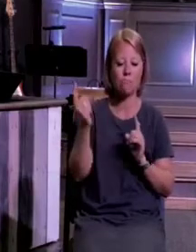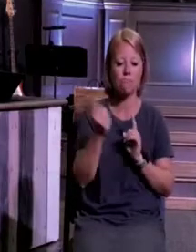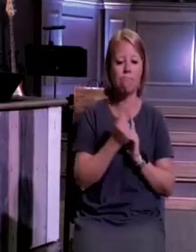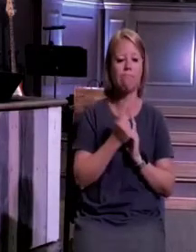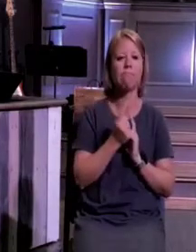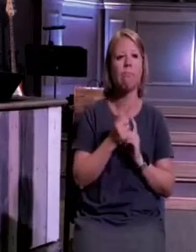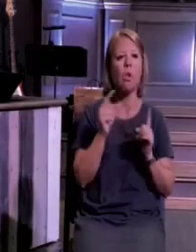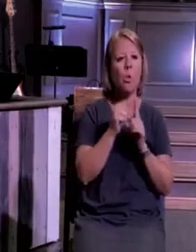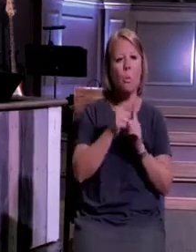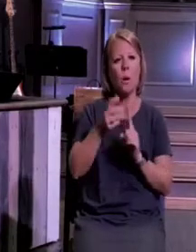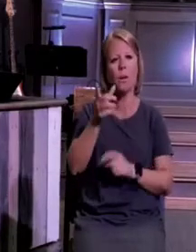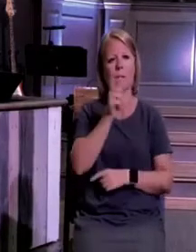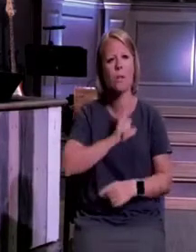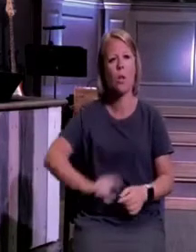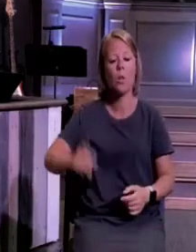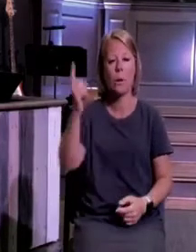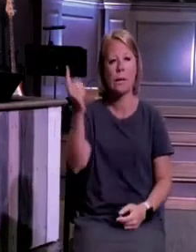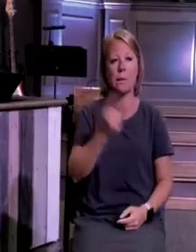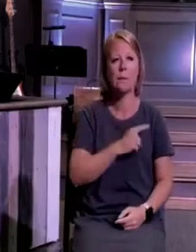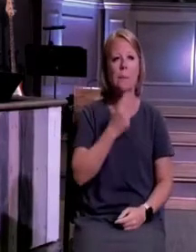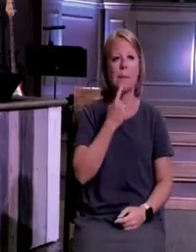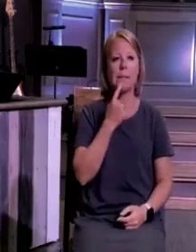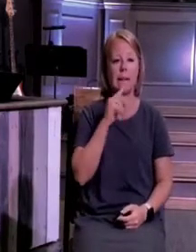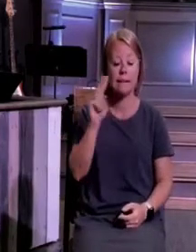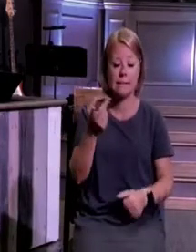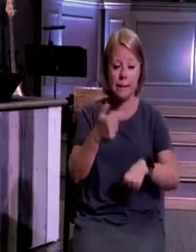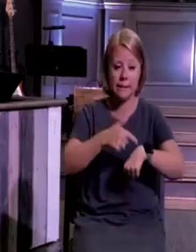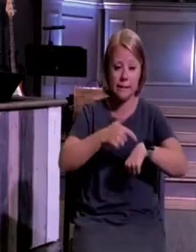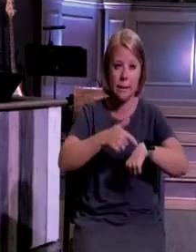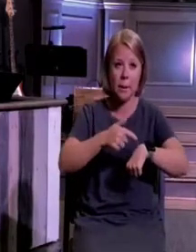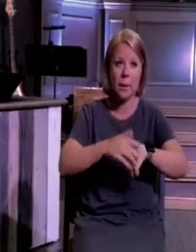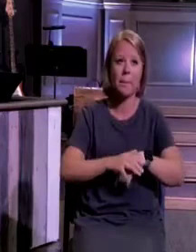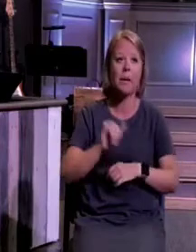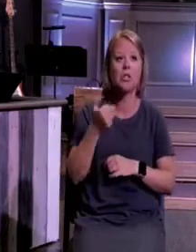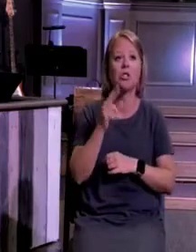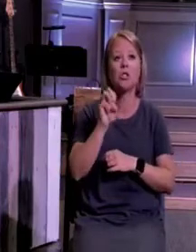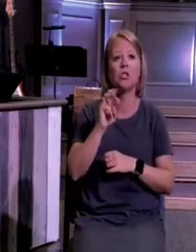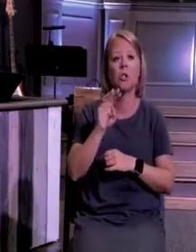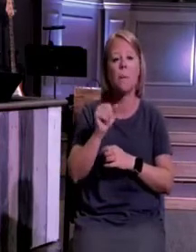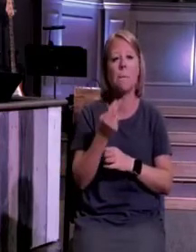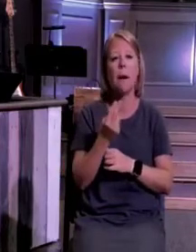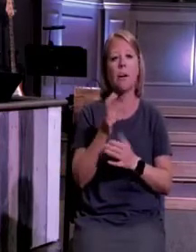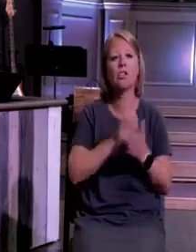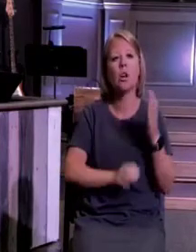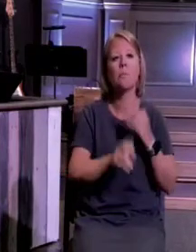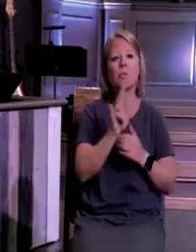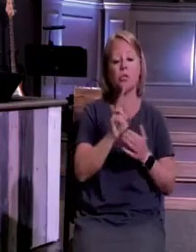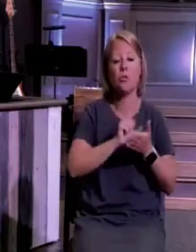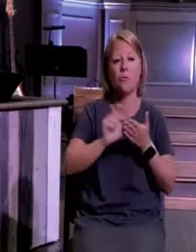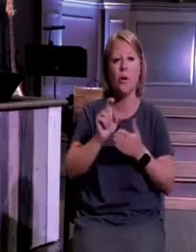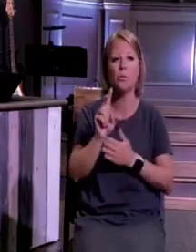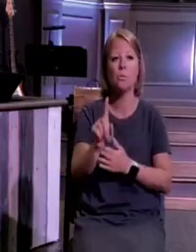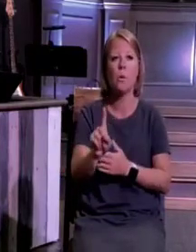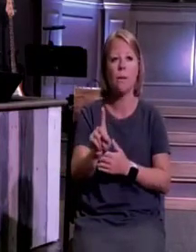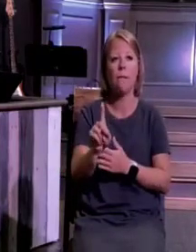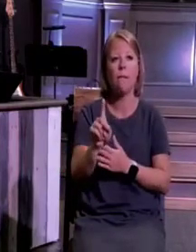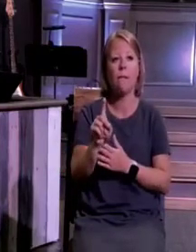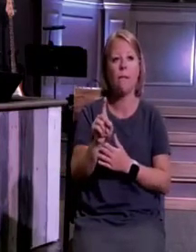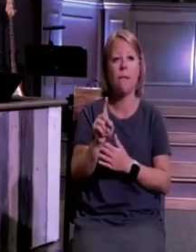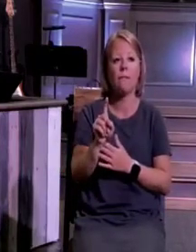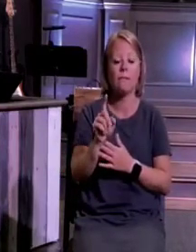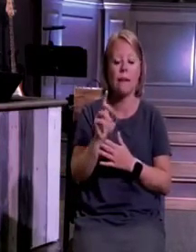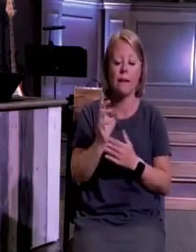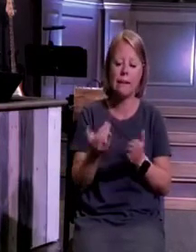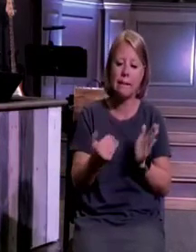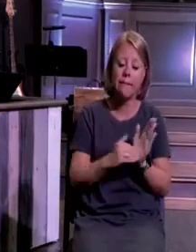word of the Lord came to me saying" the second time. Jeremiah chapter 2 and verse number 1, the repetitive